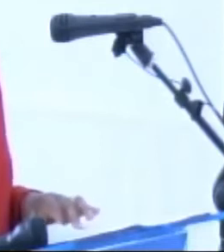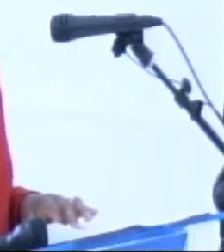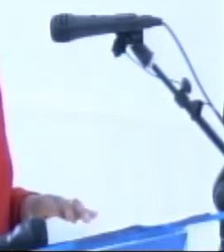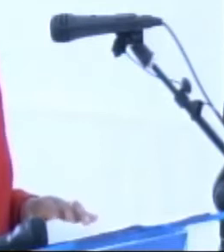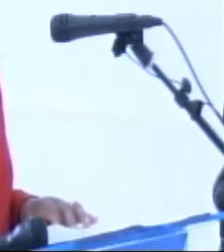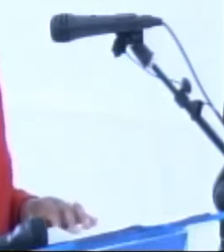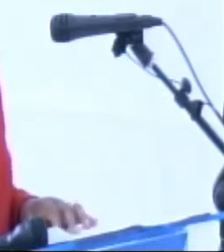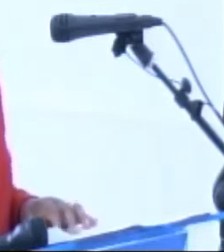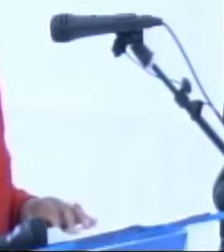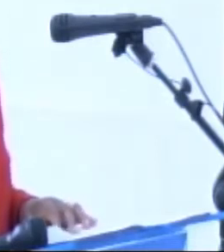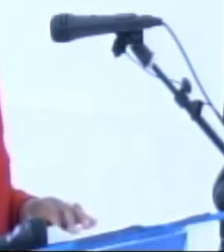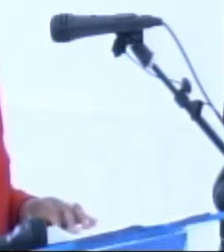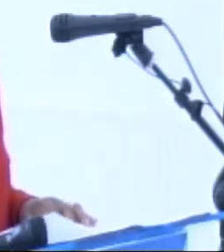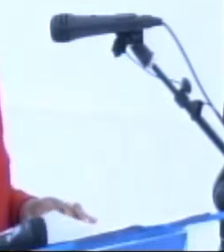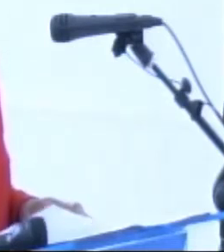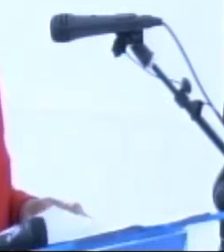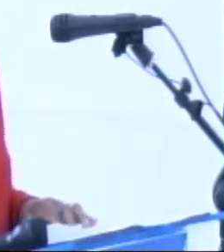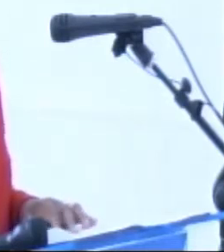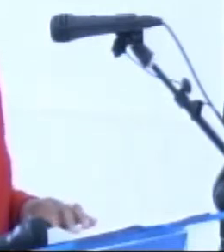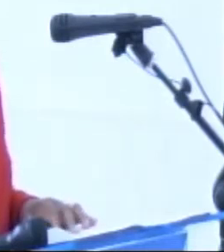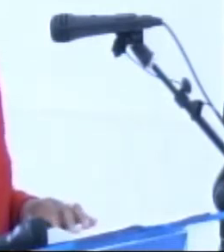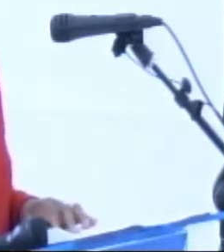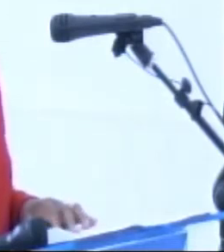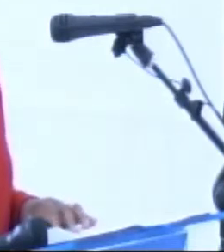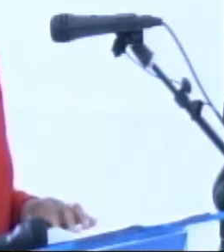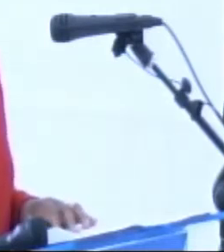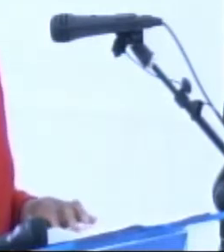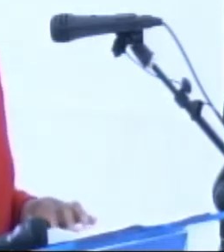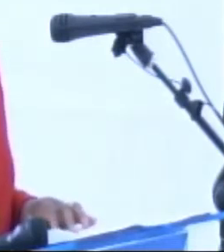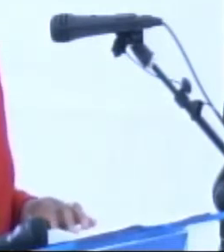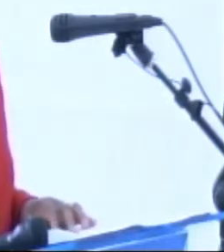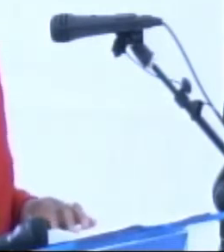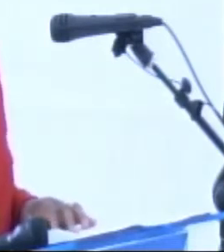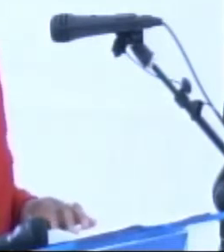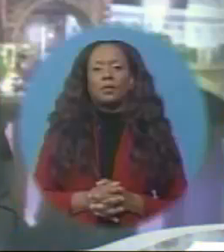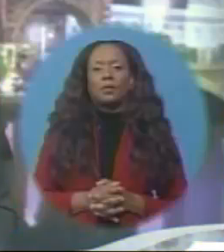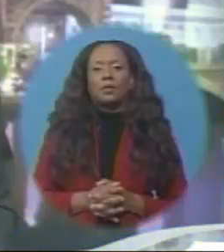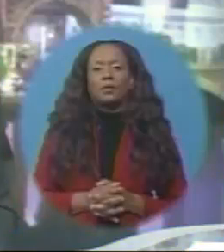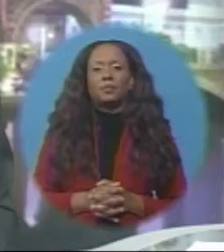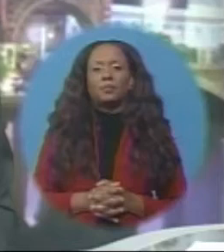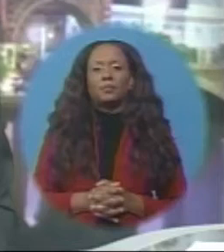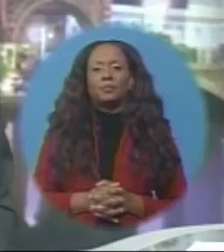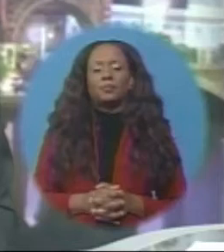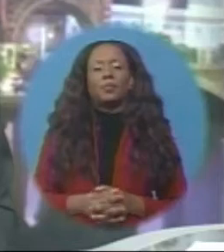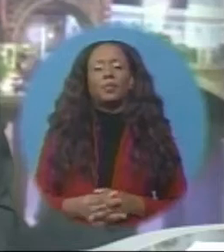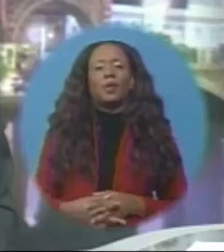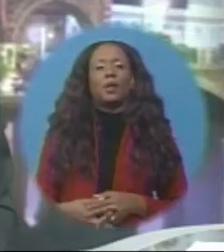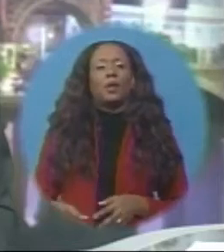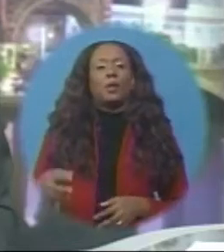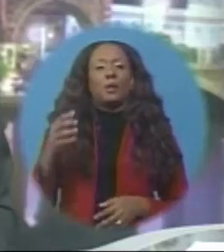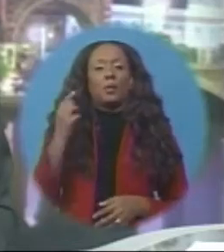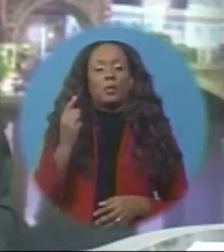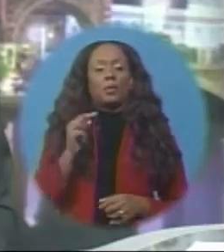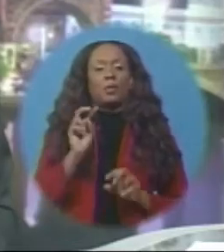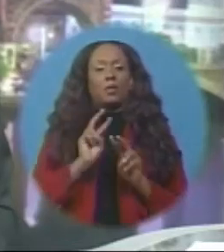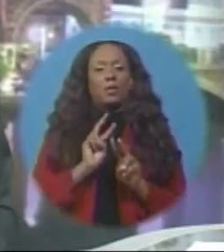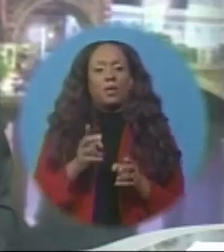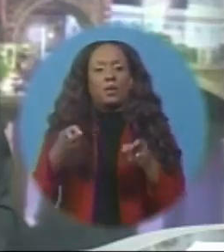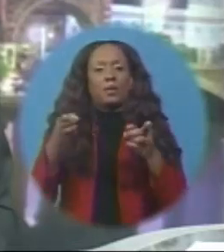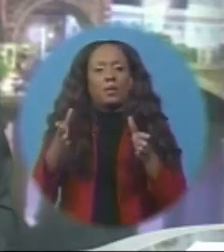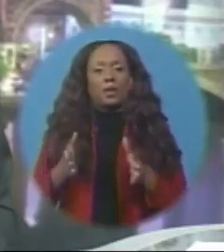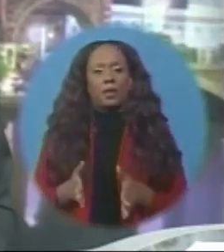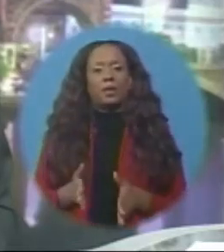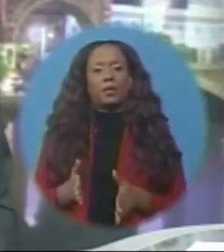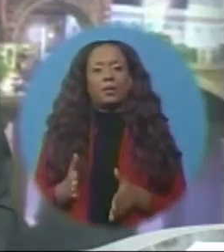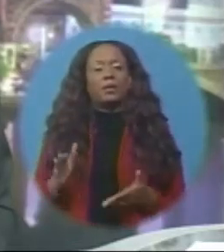health services to ensure that stigma is eliminated. One of Barbados' best-known funeral directors